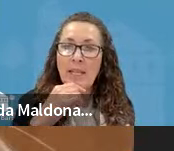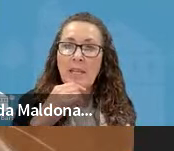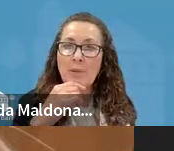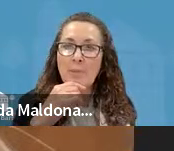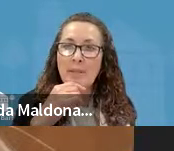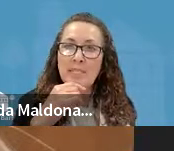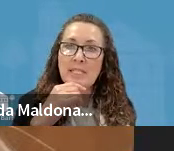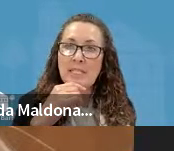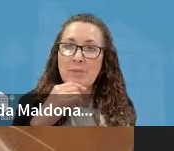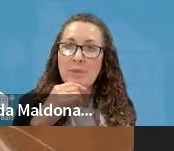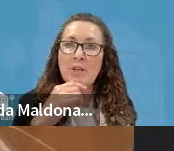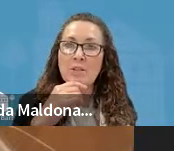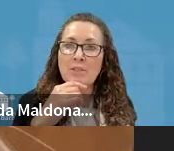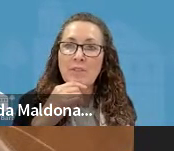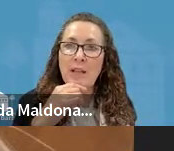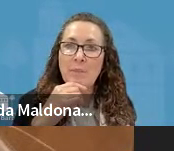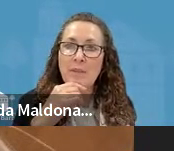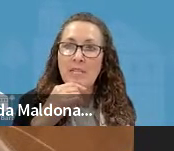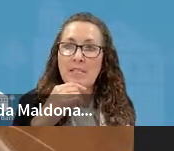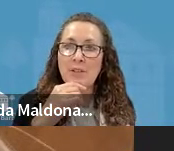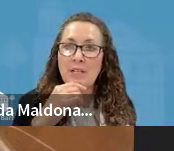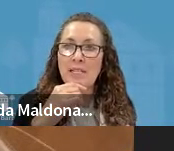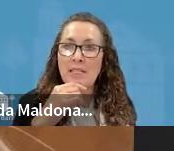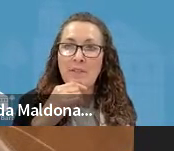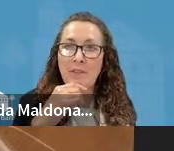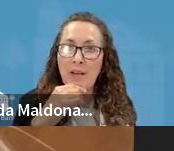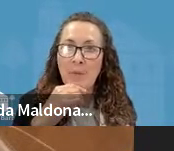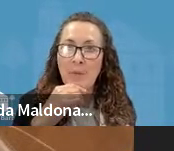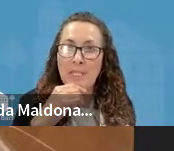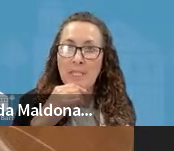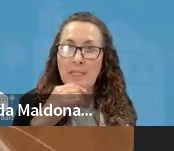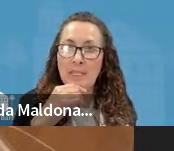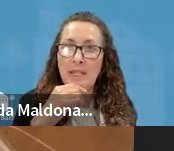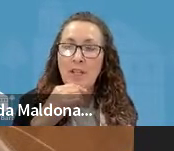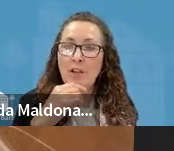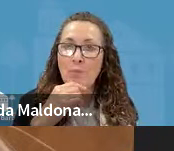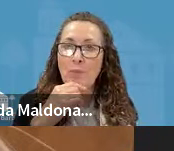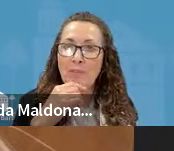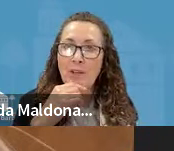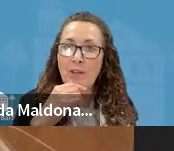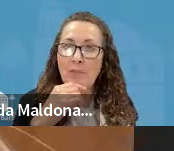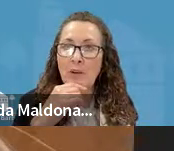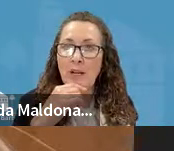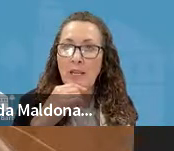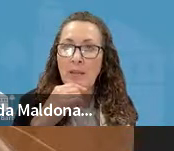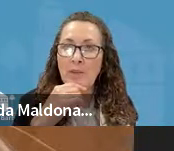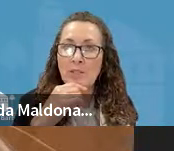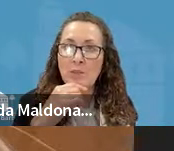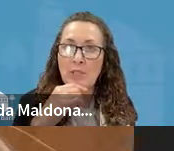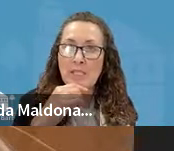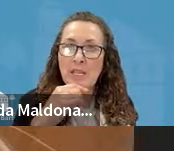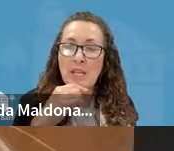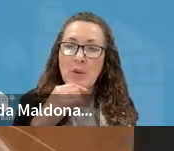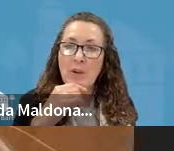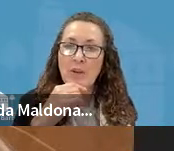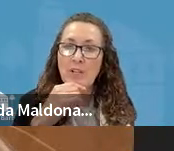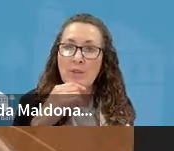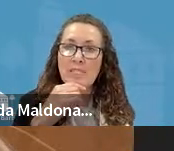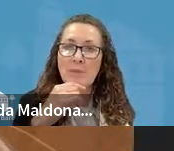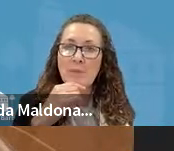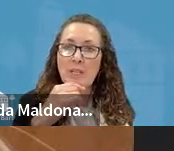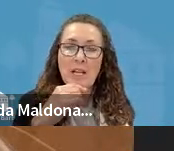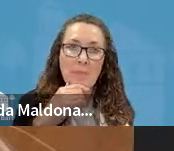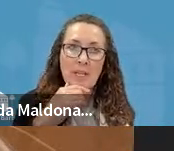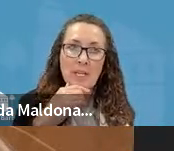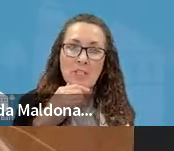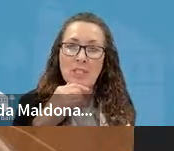High, implemented a 6-week course for families, and organized a very well-attended convivio for our EML students who have